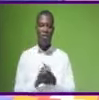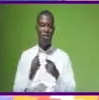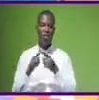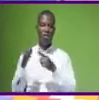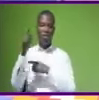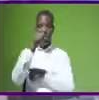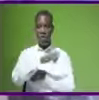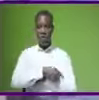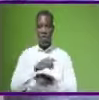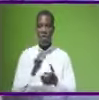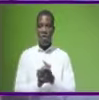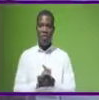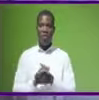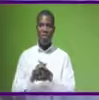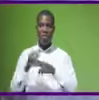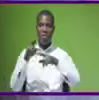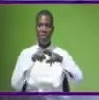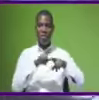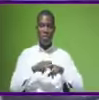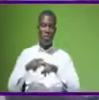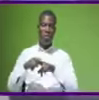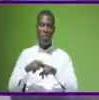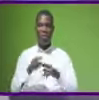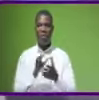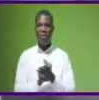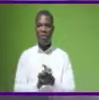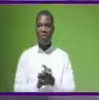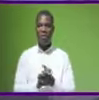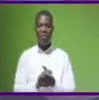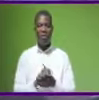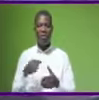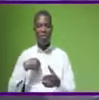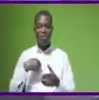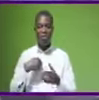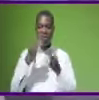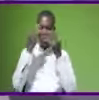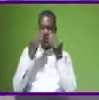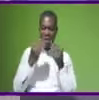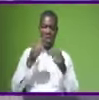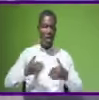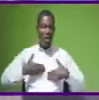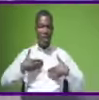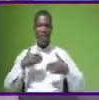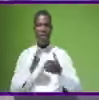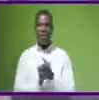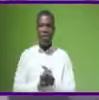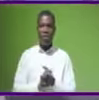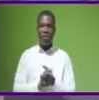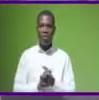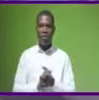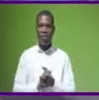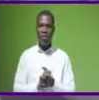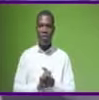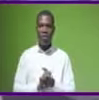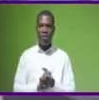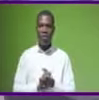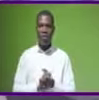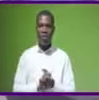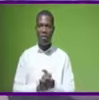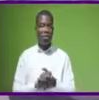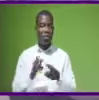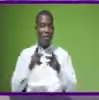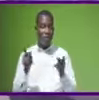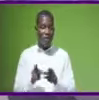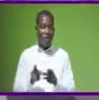Ene, yatiho nyinano, I am mixed feeling. Yere aho, ye niaje. Because, baby, ojina no, ehwana yesu